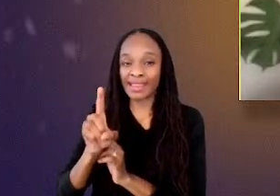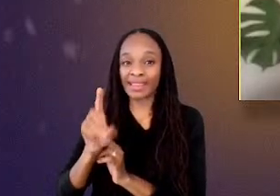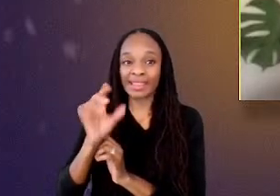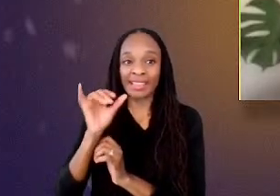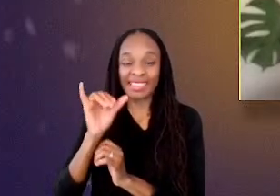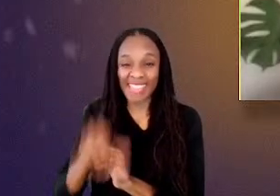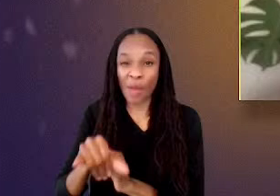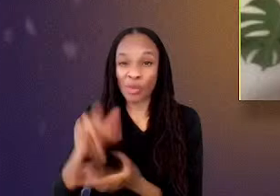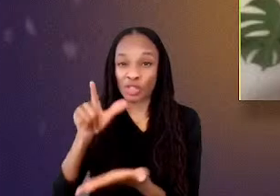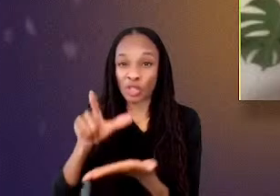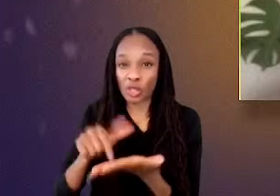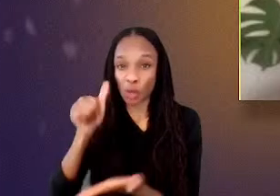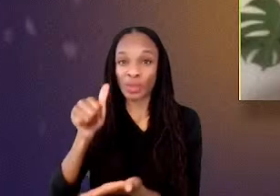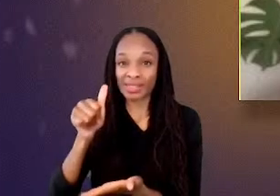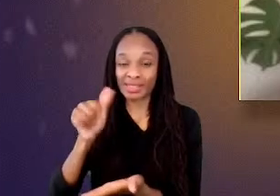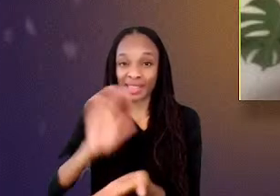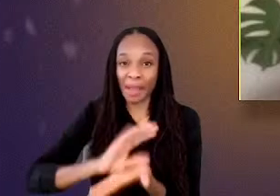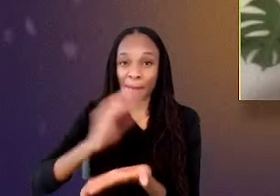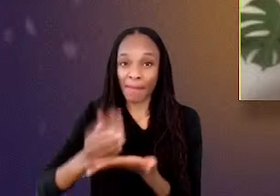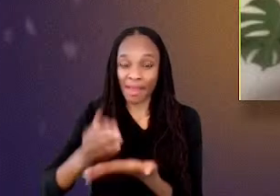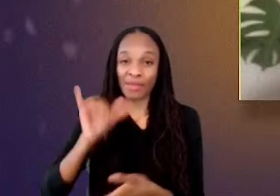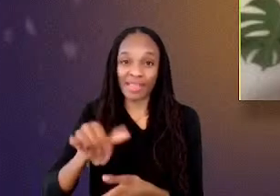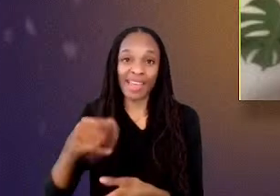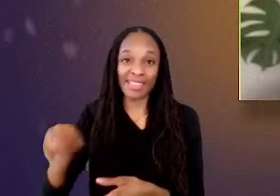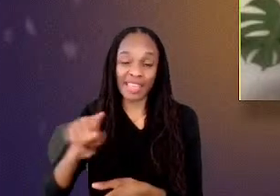lowest amount the year that they were nominated. So